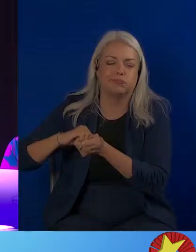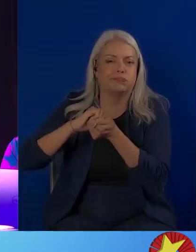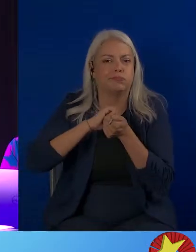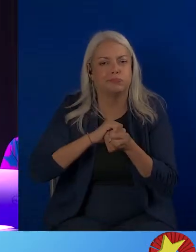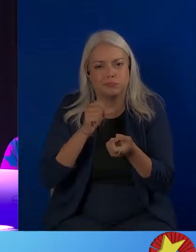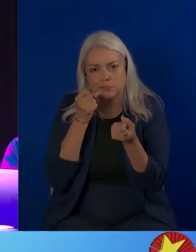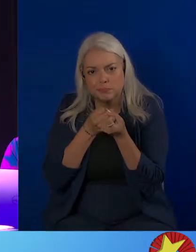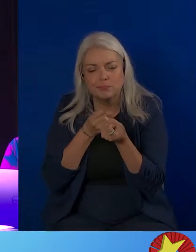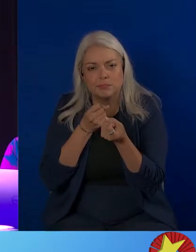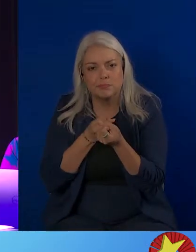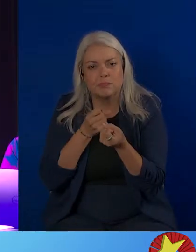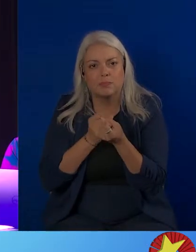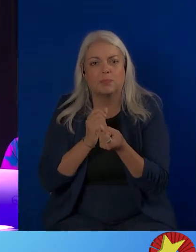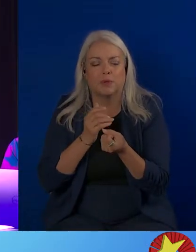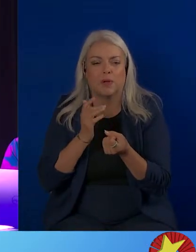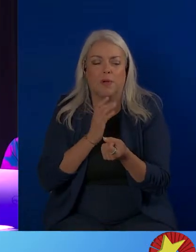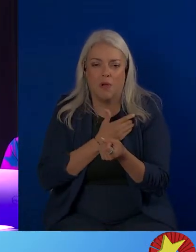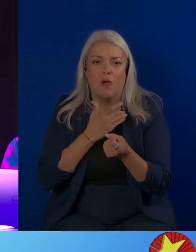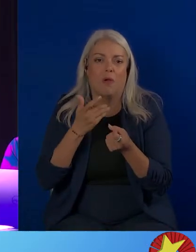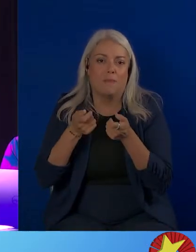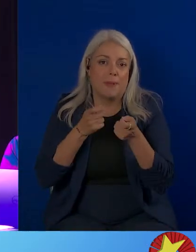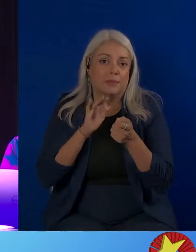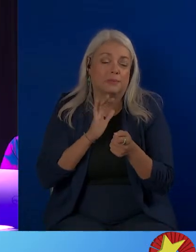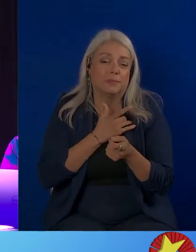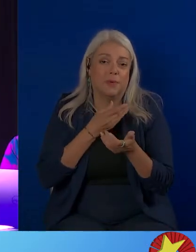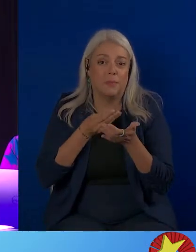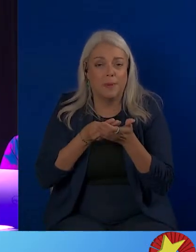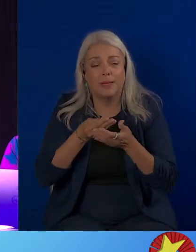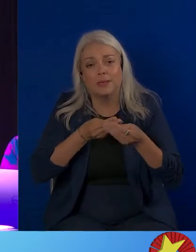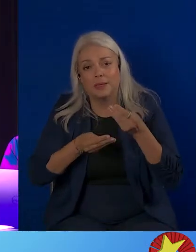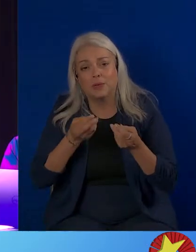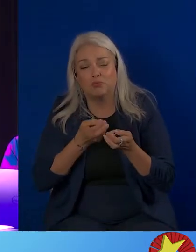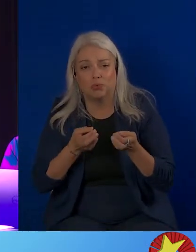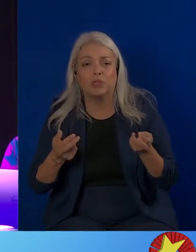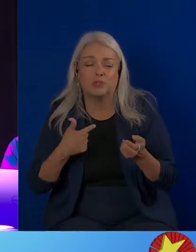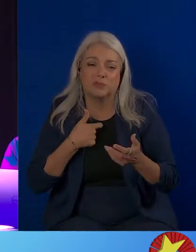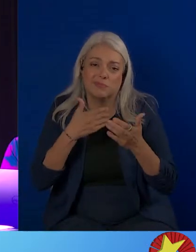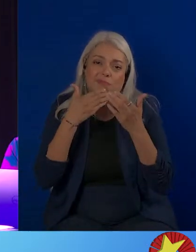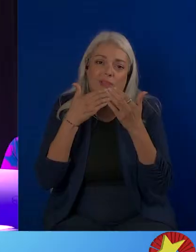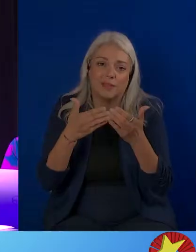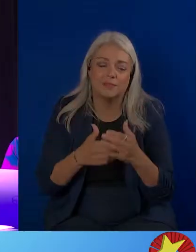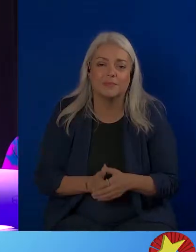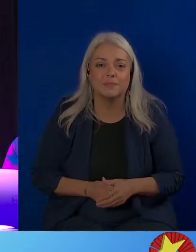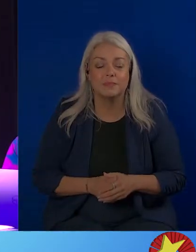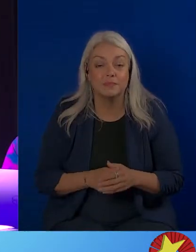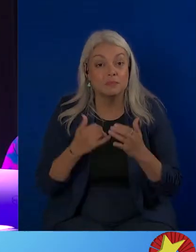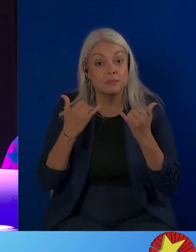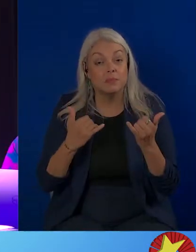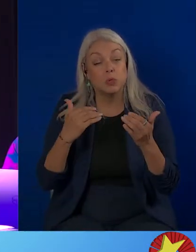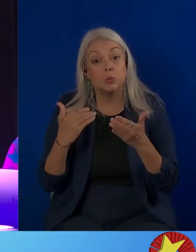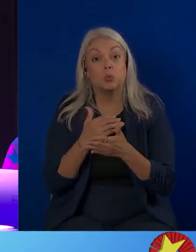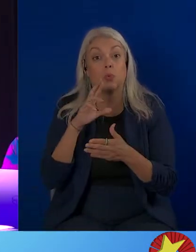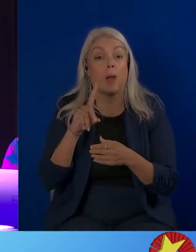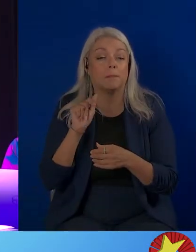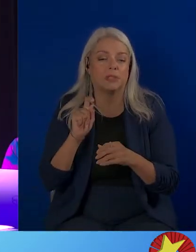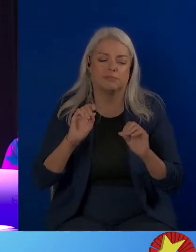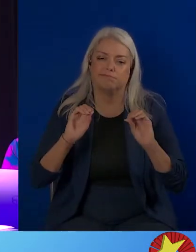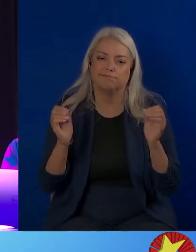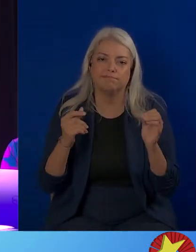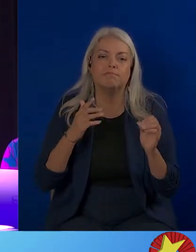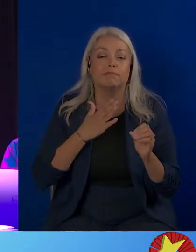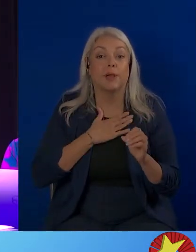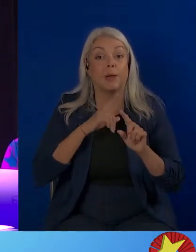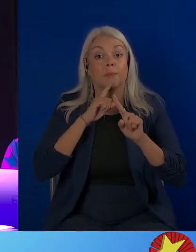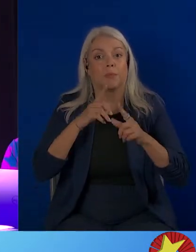ensure the effective management of our resources. So there are no other updates to provide at this time, and that concludes my report. I'm